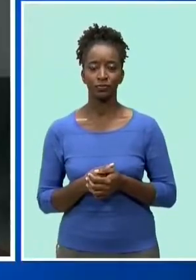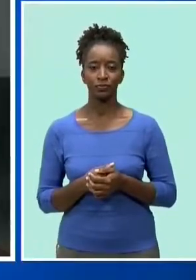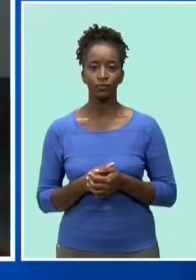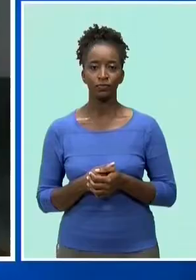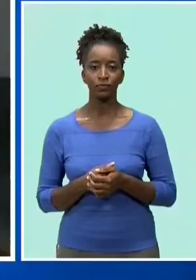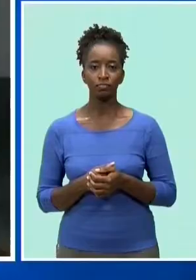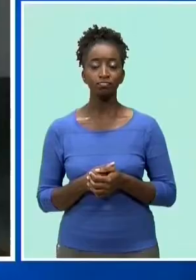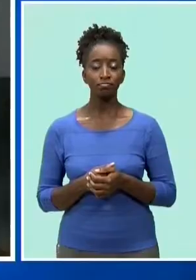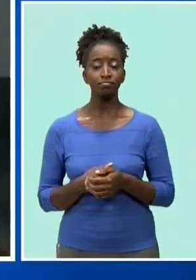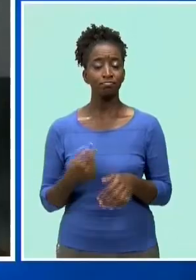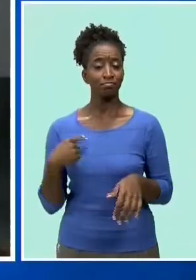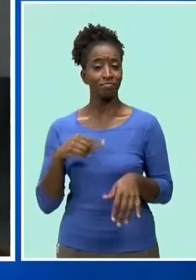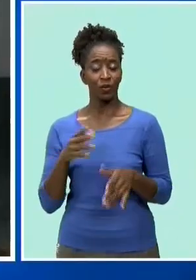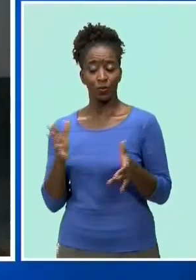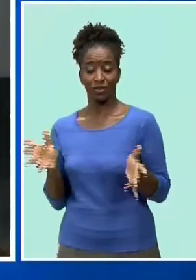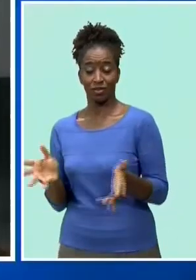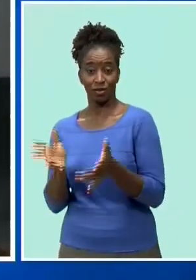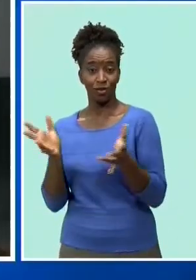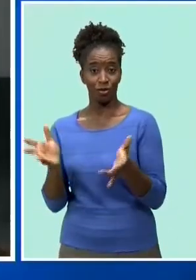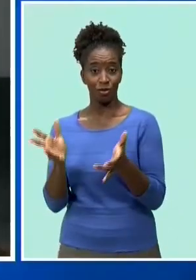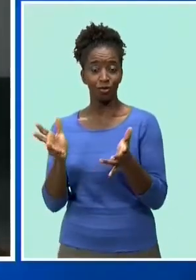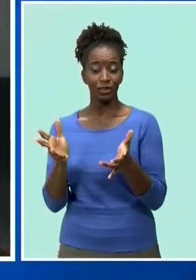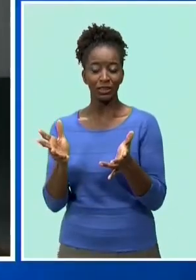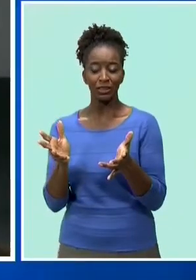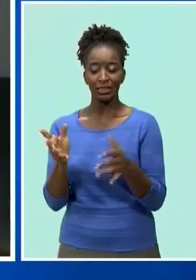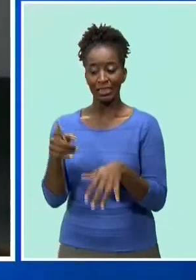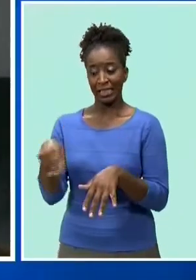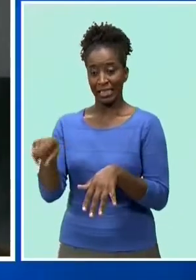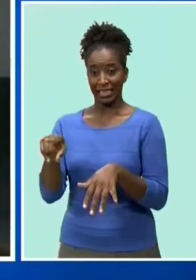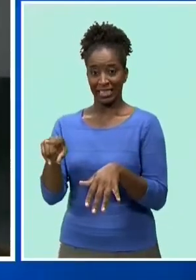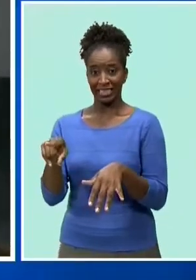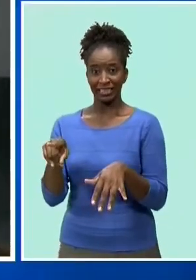We're encouraging what we would call